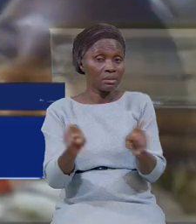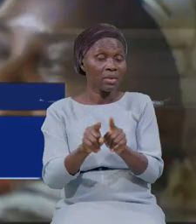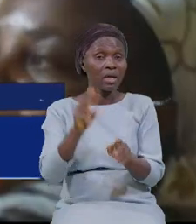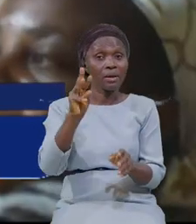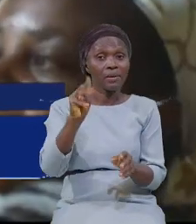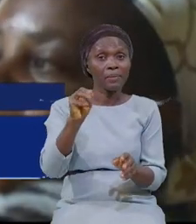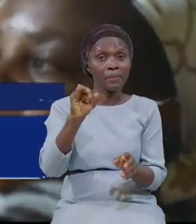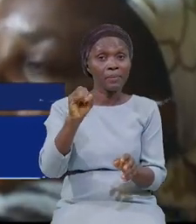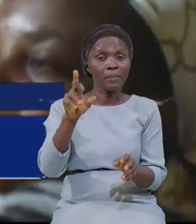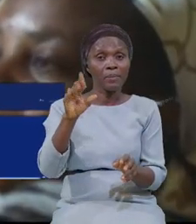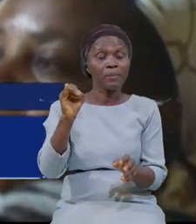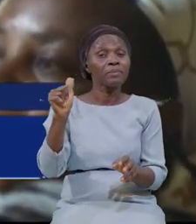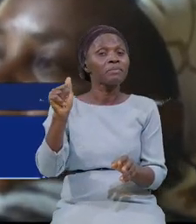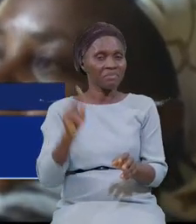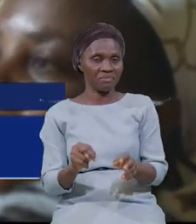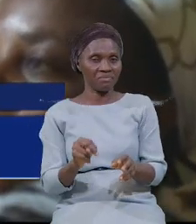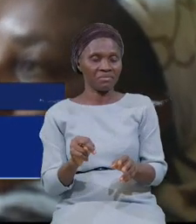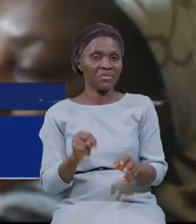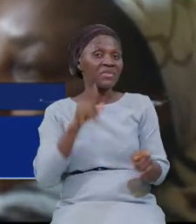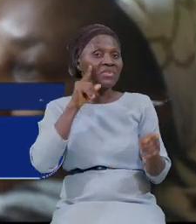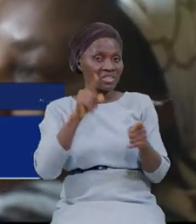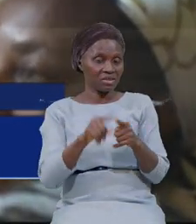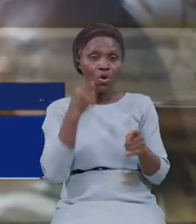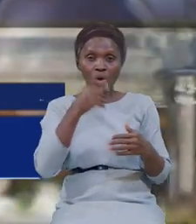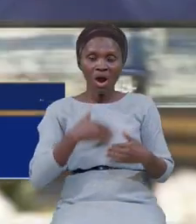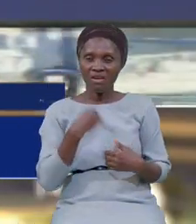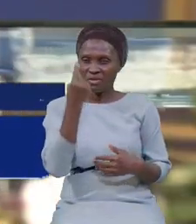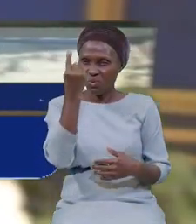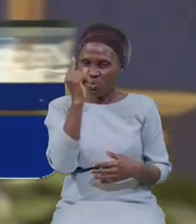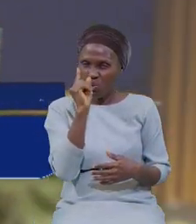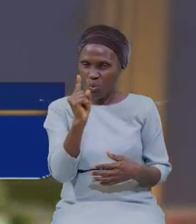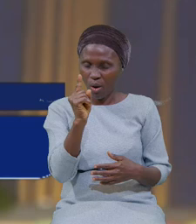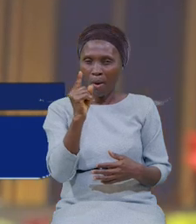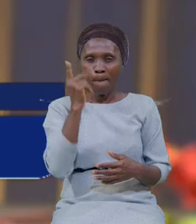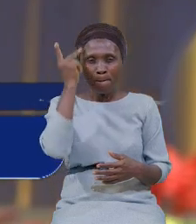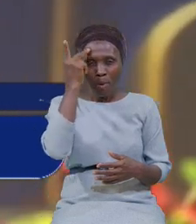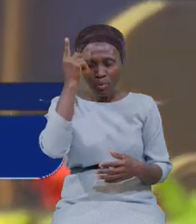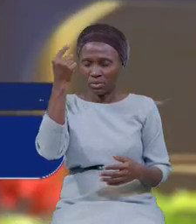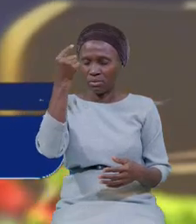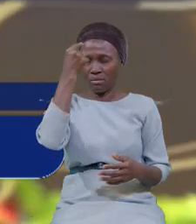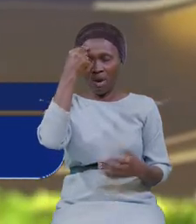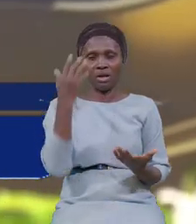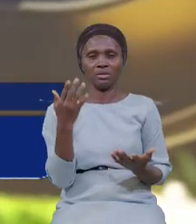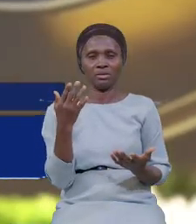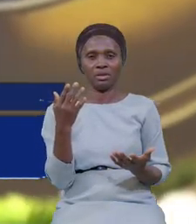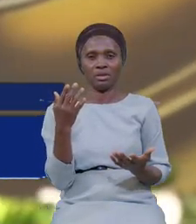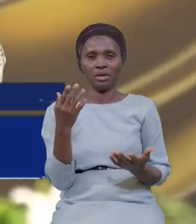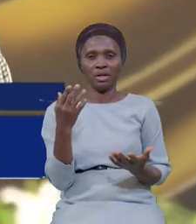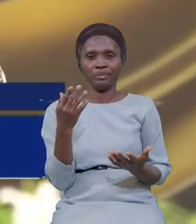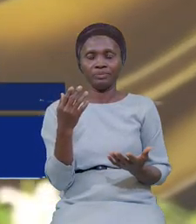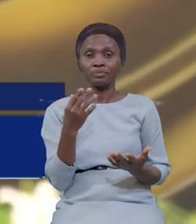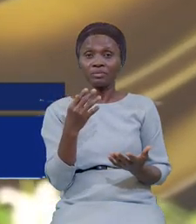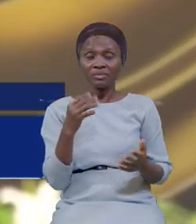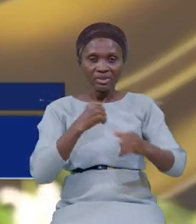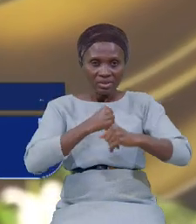is single-minded as a shield. Now, as we look at Miriam, the